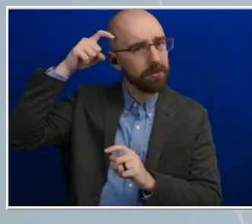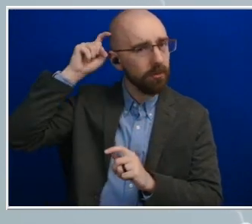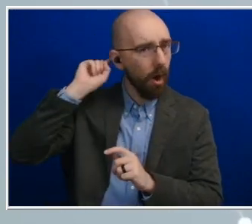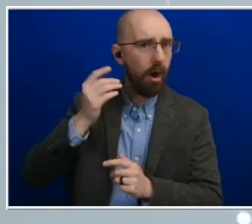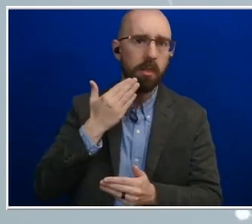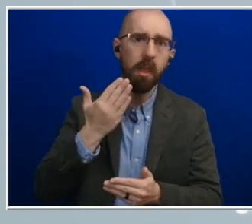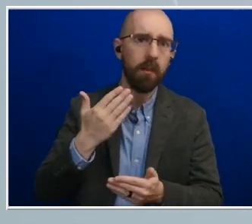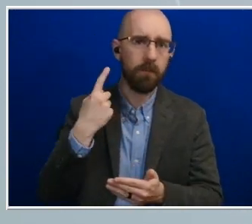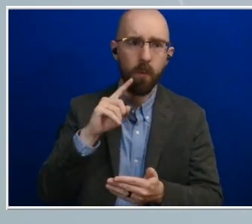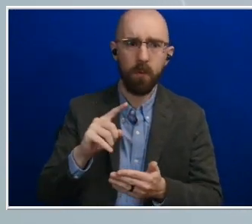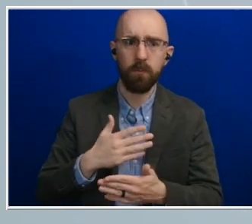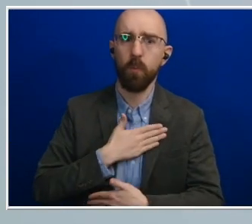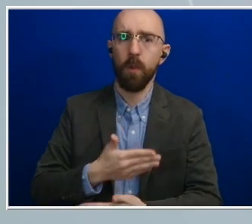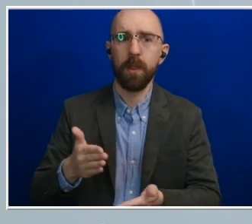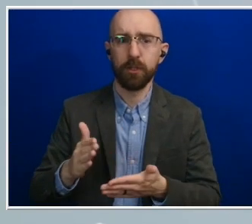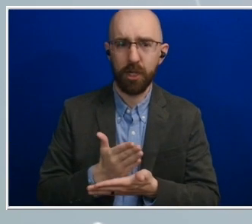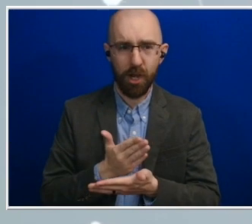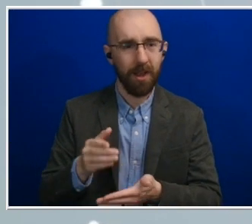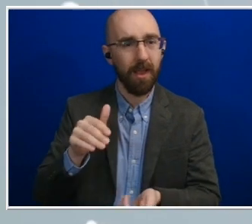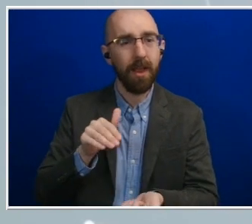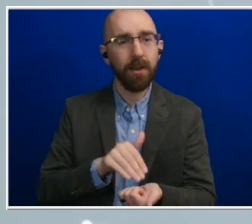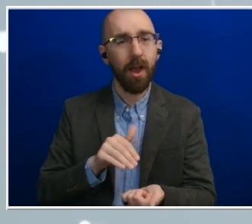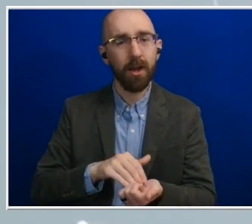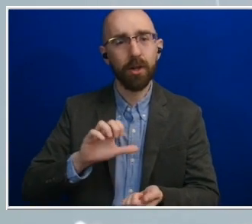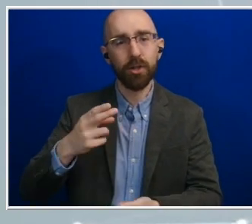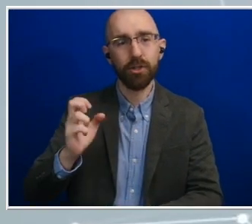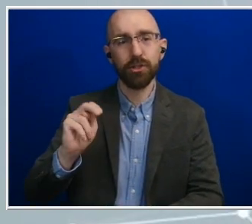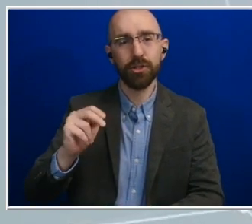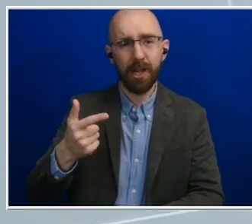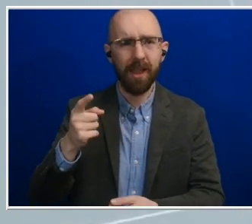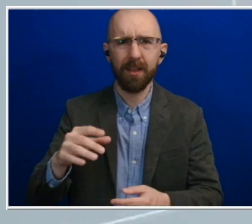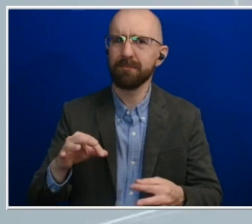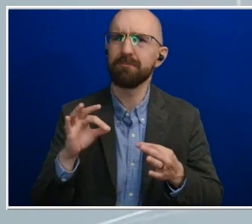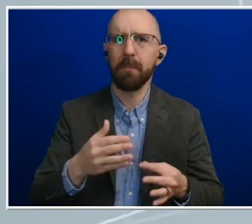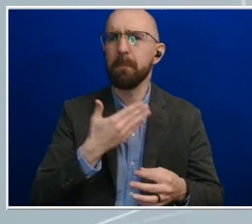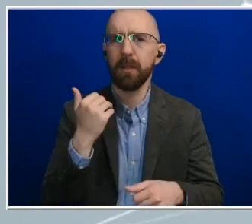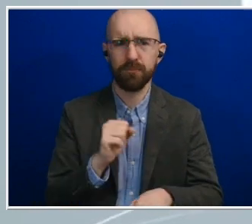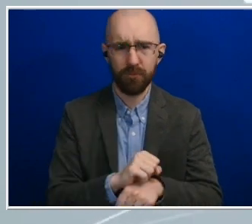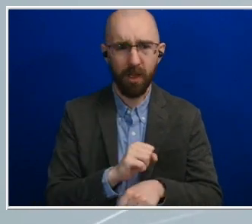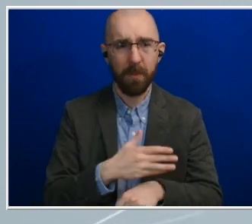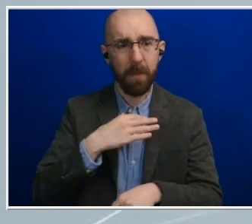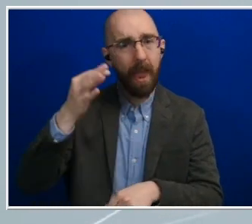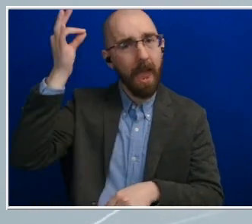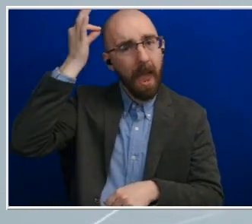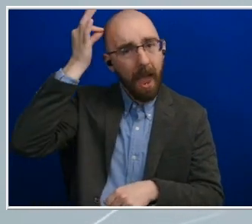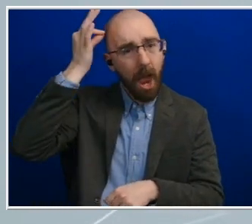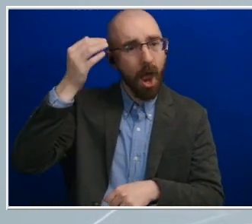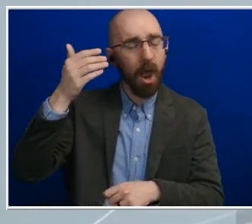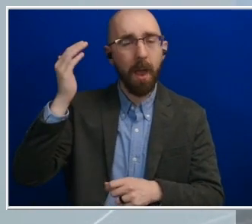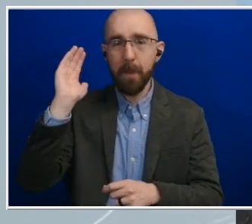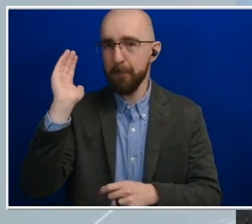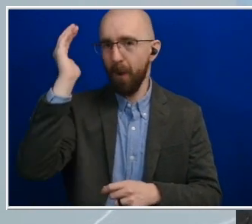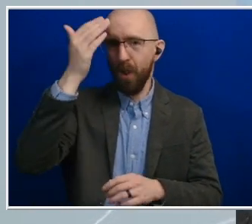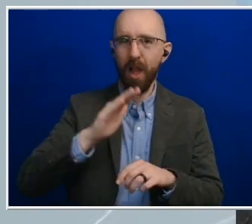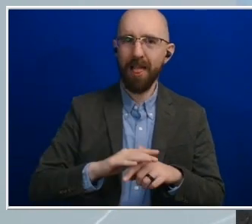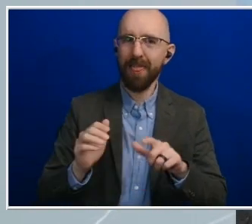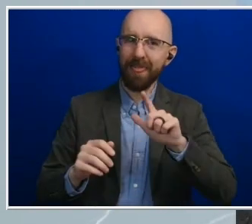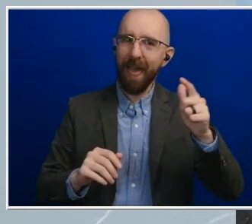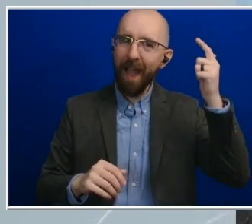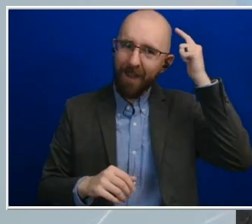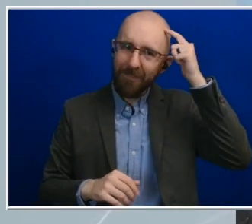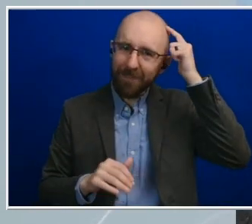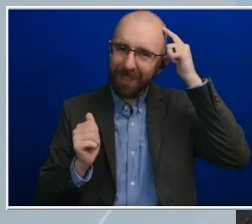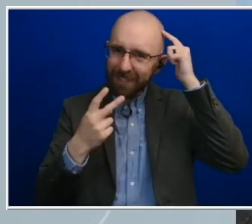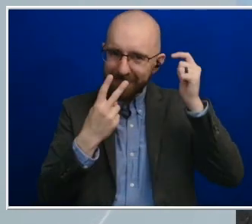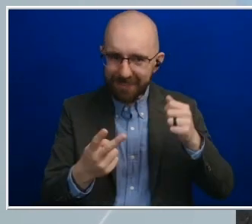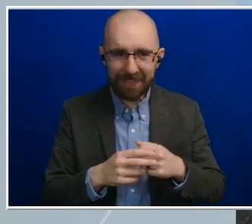healed. Dr. Chang did the best job because my hair is parted on the left, as you can see, and it just fell really